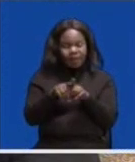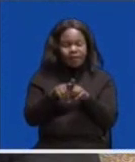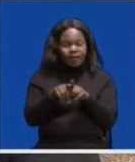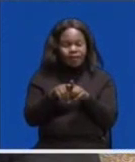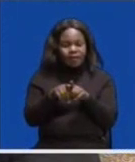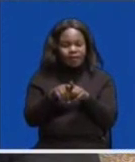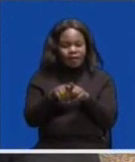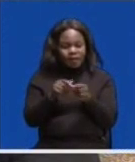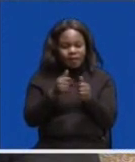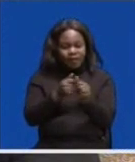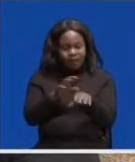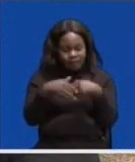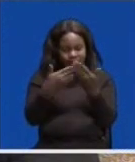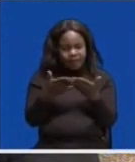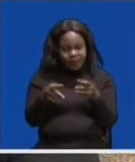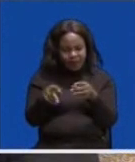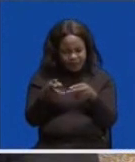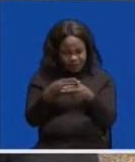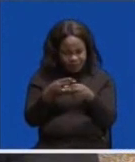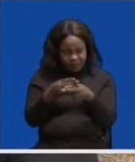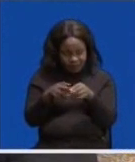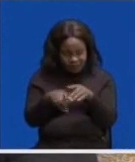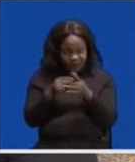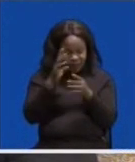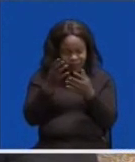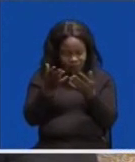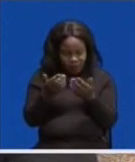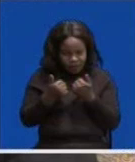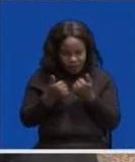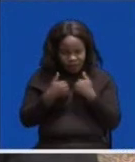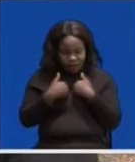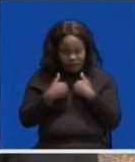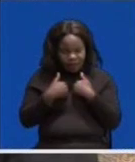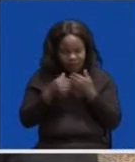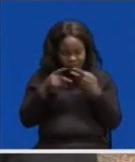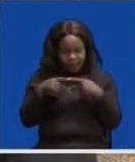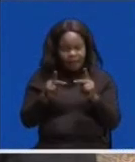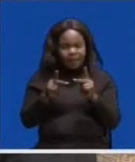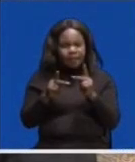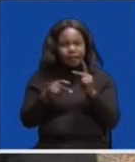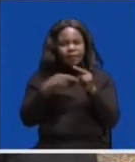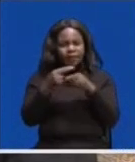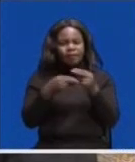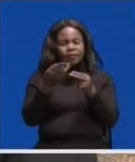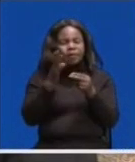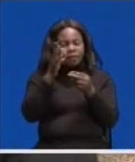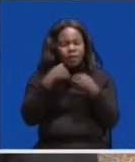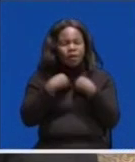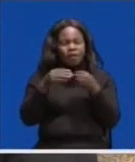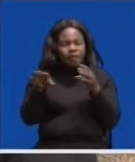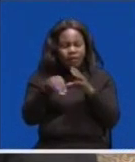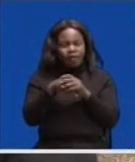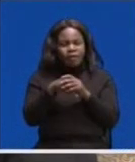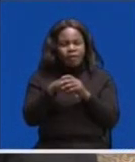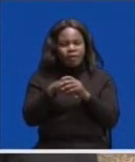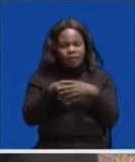issues. And as soon as that's done, we'll get the environmental permits. We're ready to start construction. So that'll employ 1,000 people sort of pretty